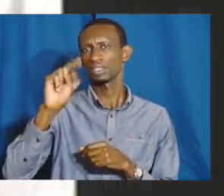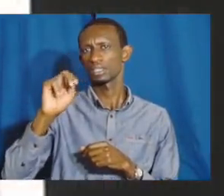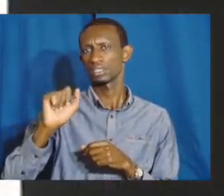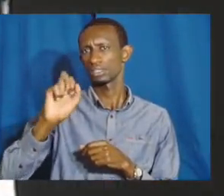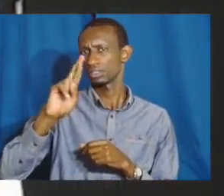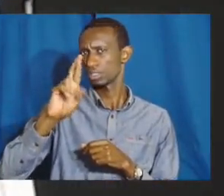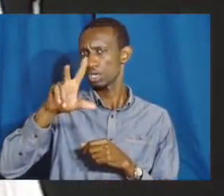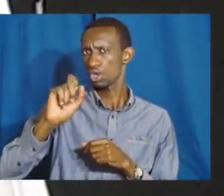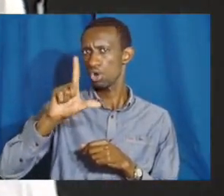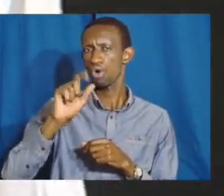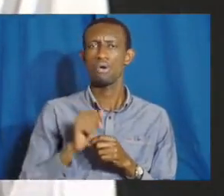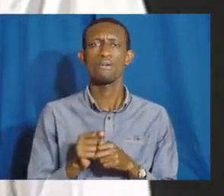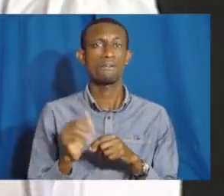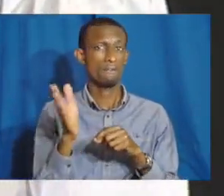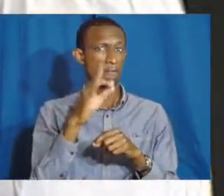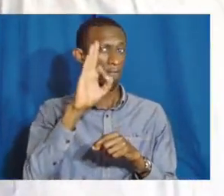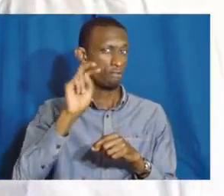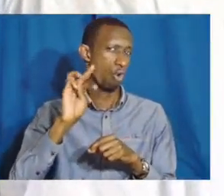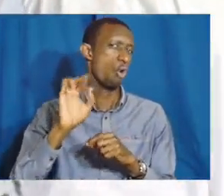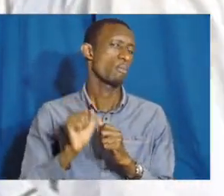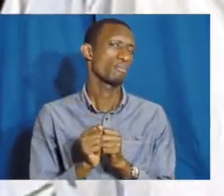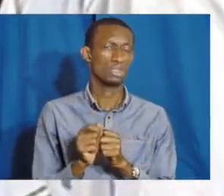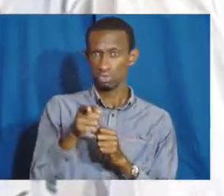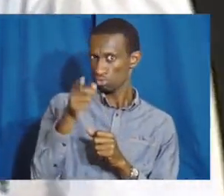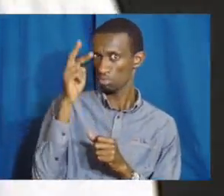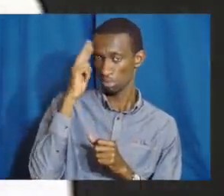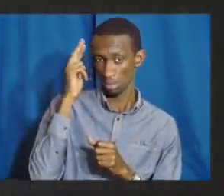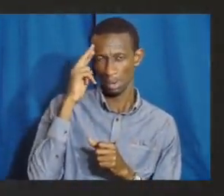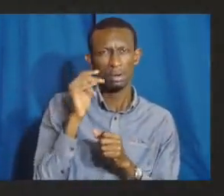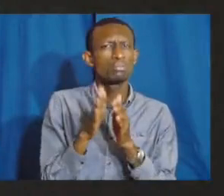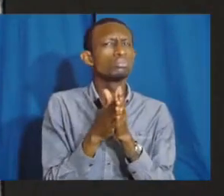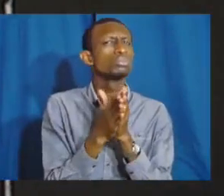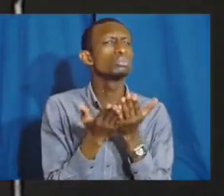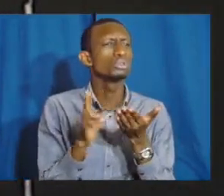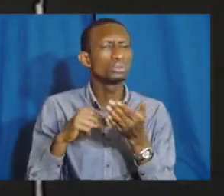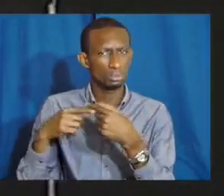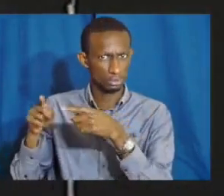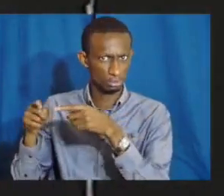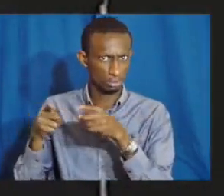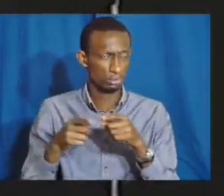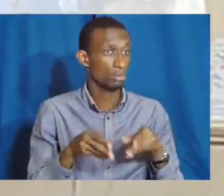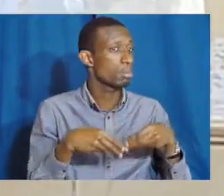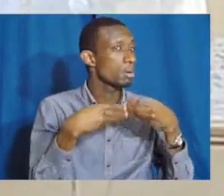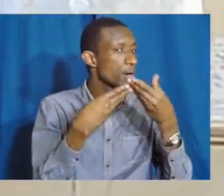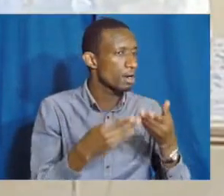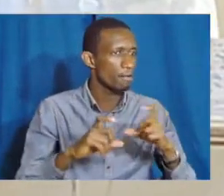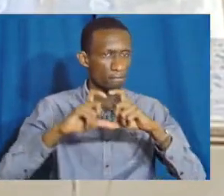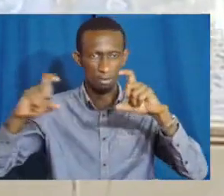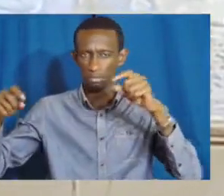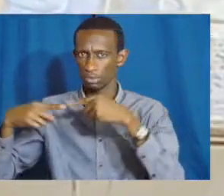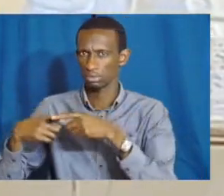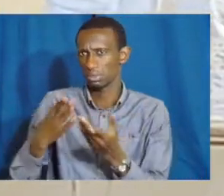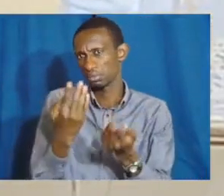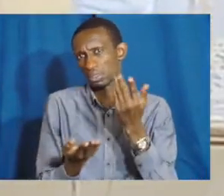different books, you will always see people giving a form of a linear equation like this. And as you